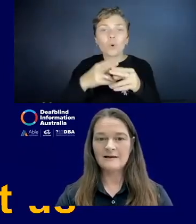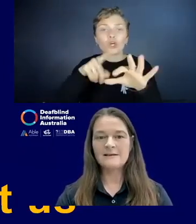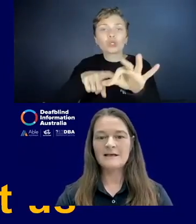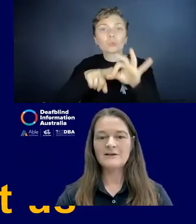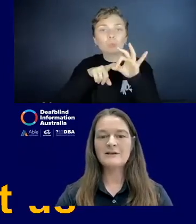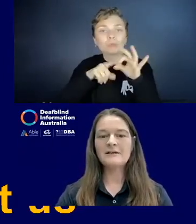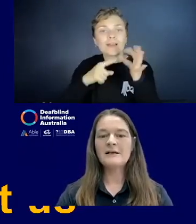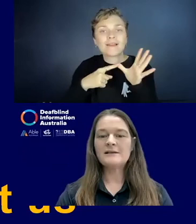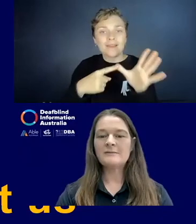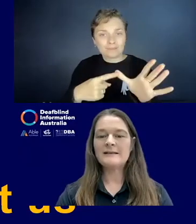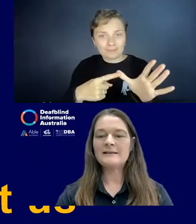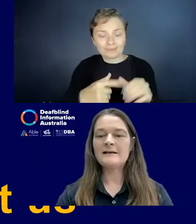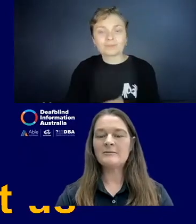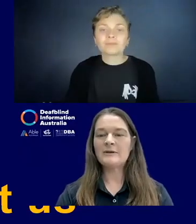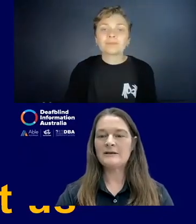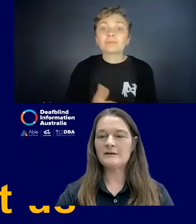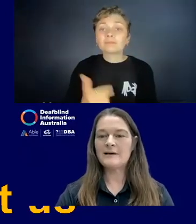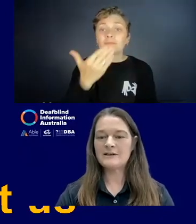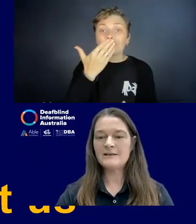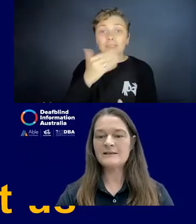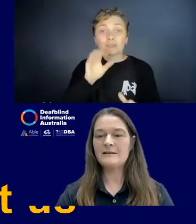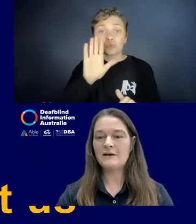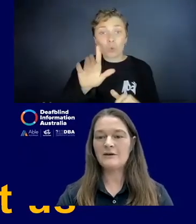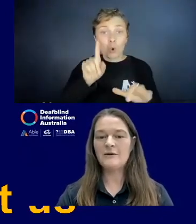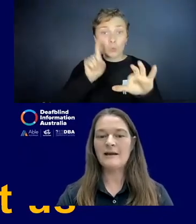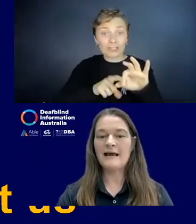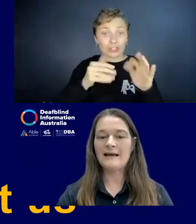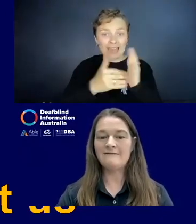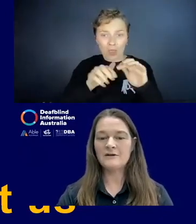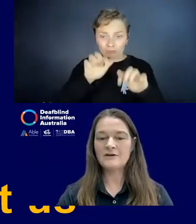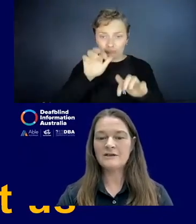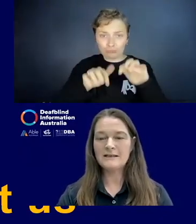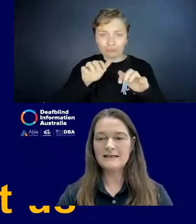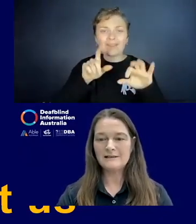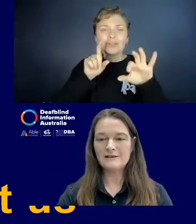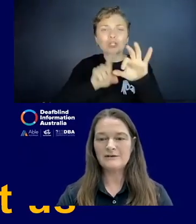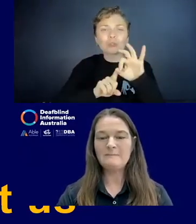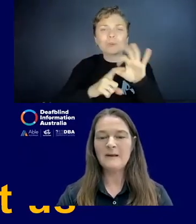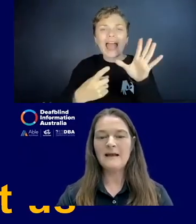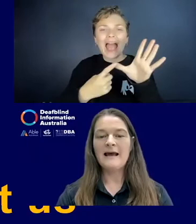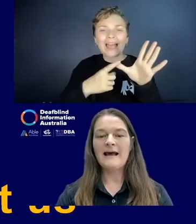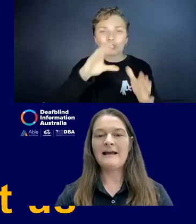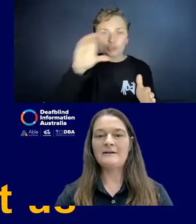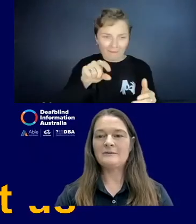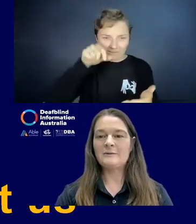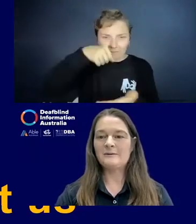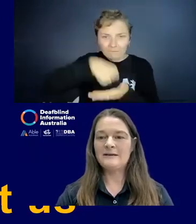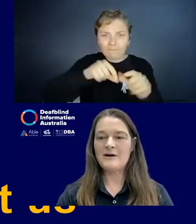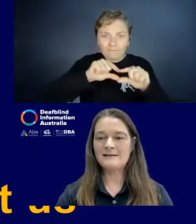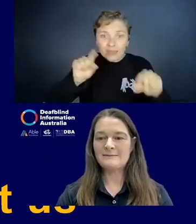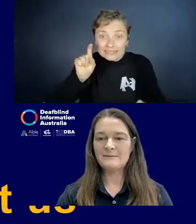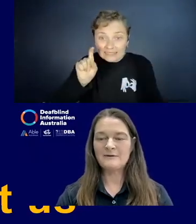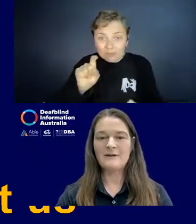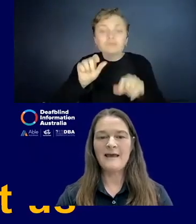and answer session. So please start putting your questions in the Q&A function in Zoom, and we will